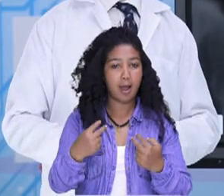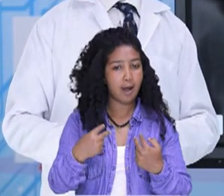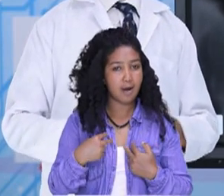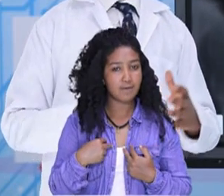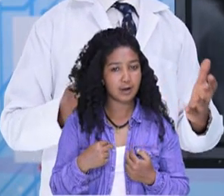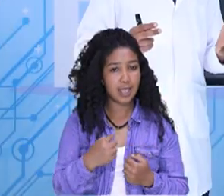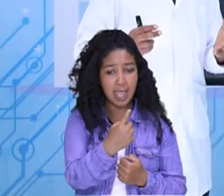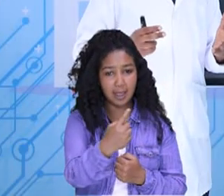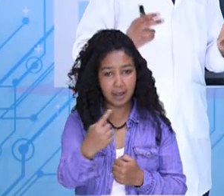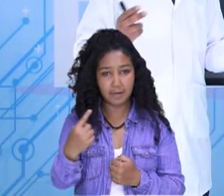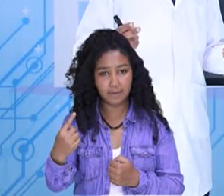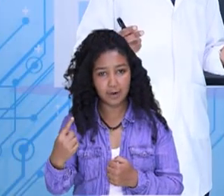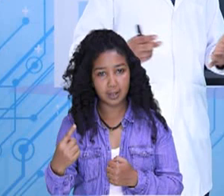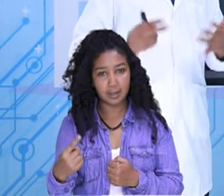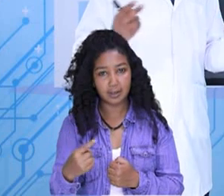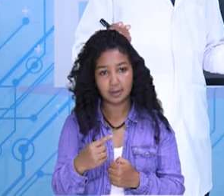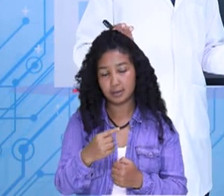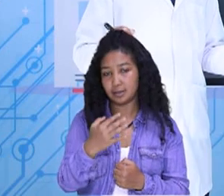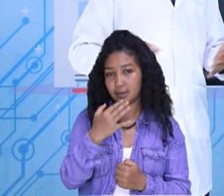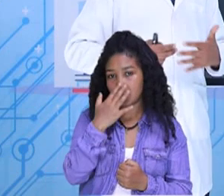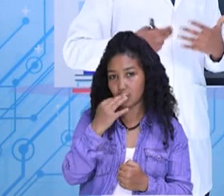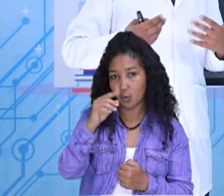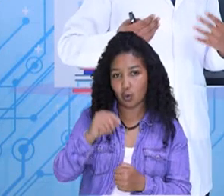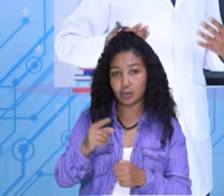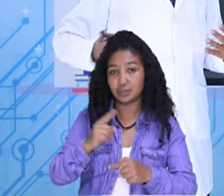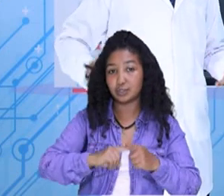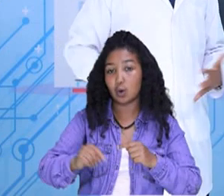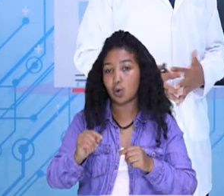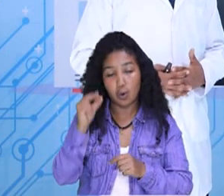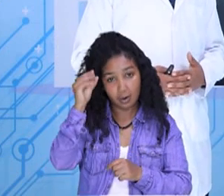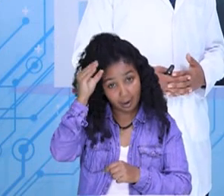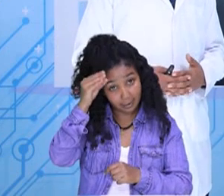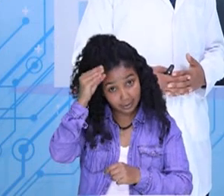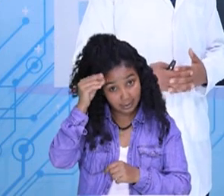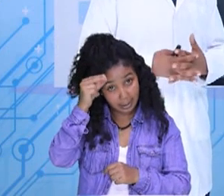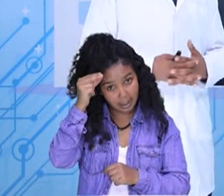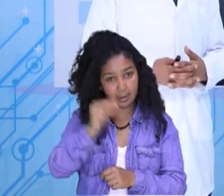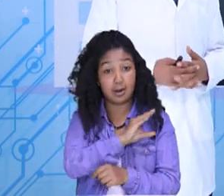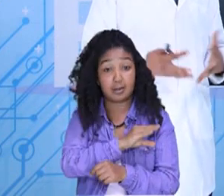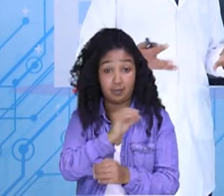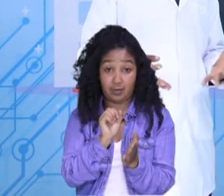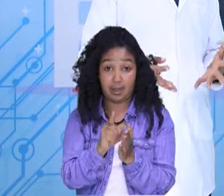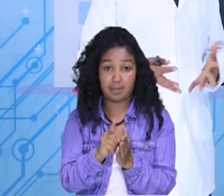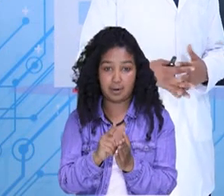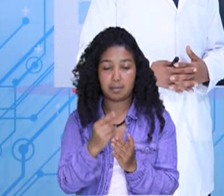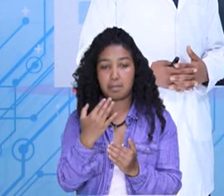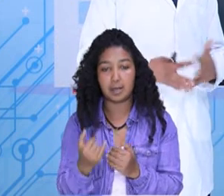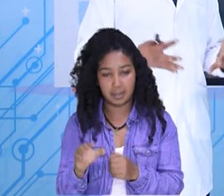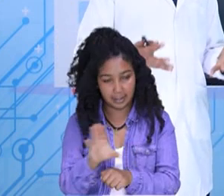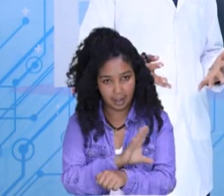have every traits or genes for every characteristics. For example, blood